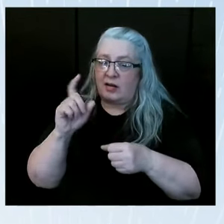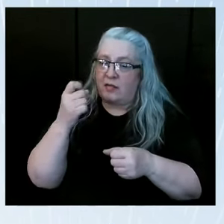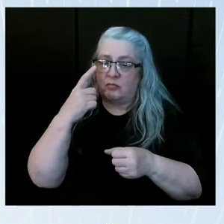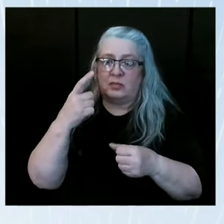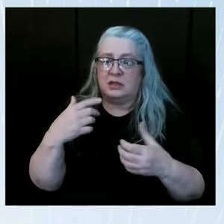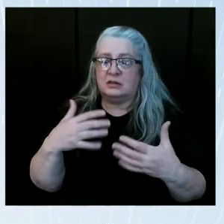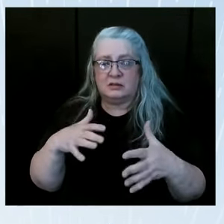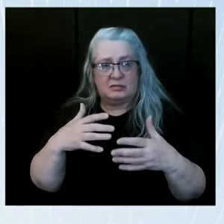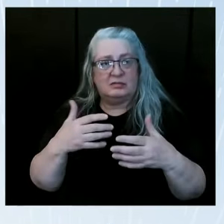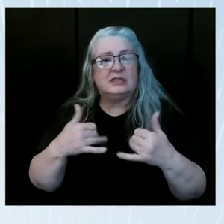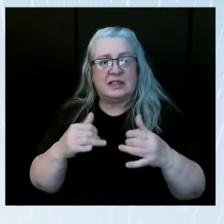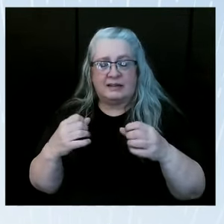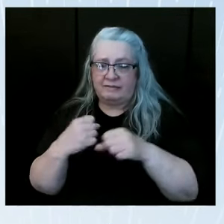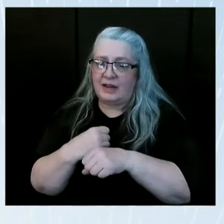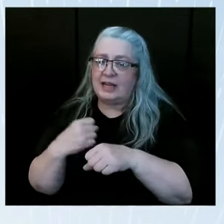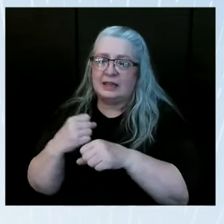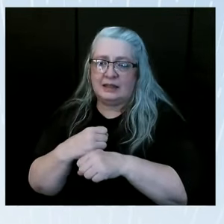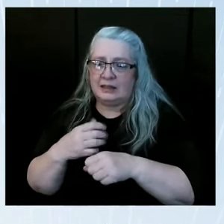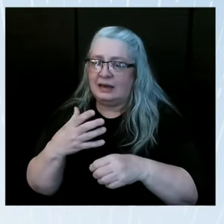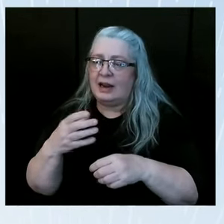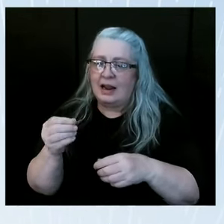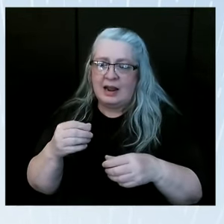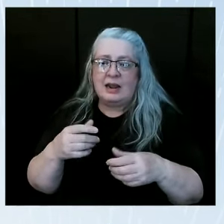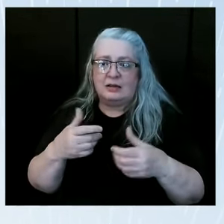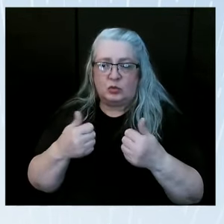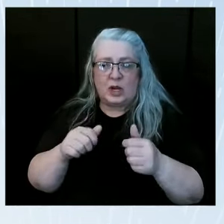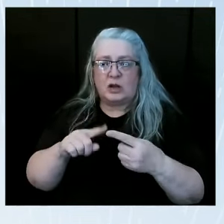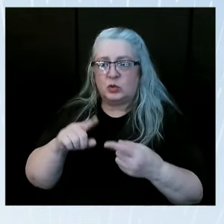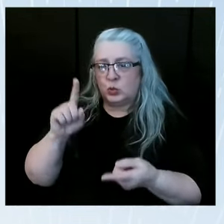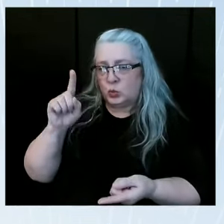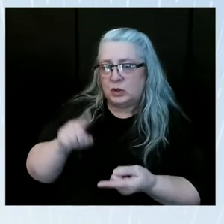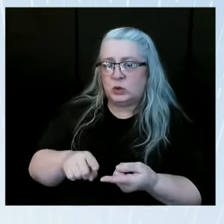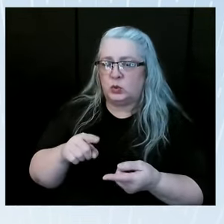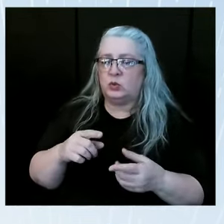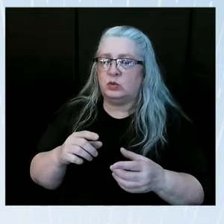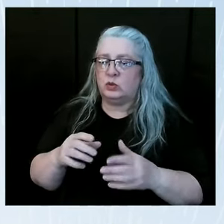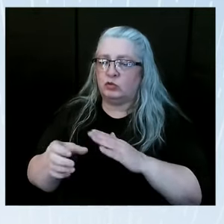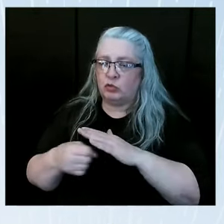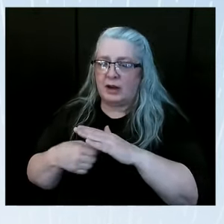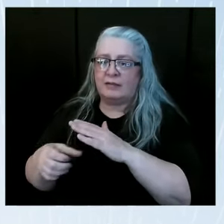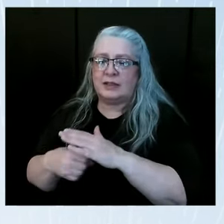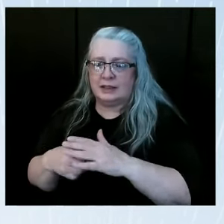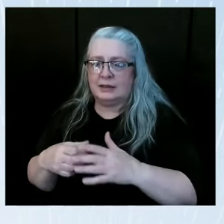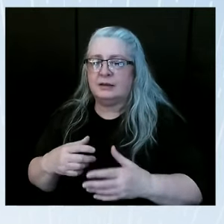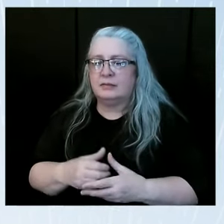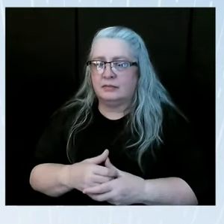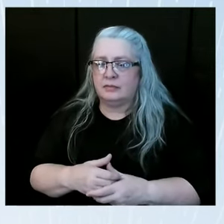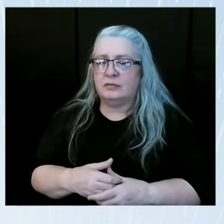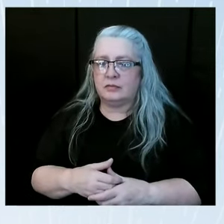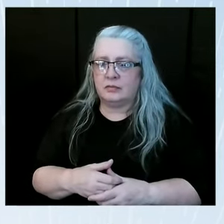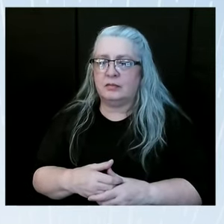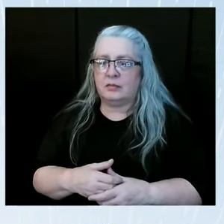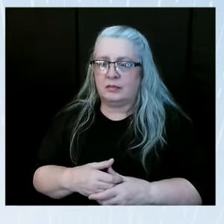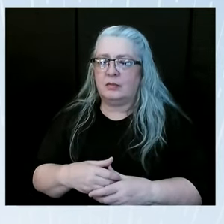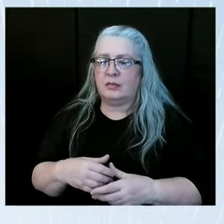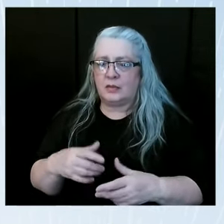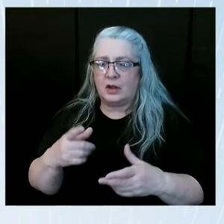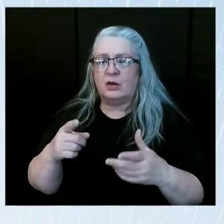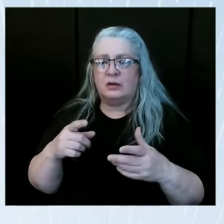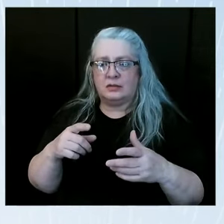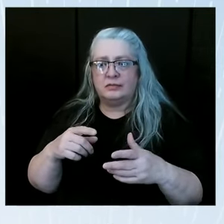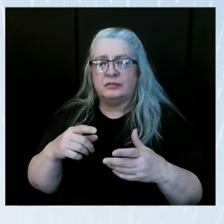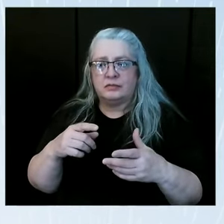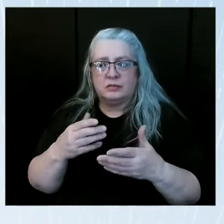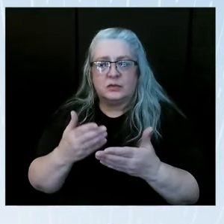have often not naturally flowed. It takes significant investments to find, vet, and